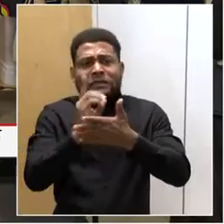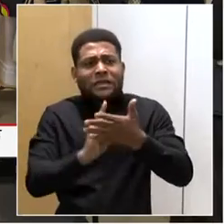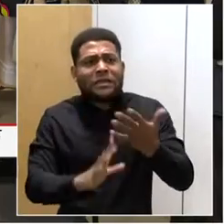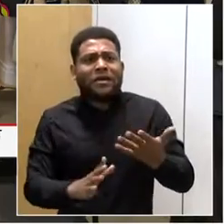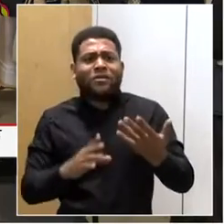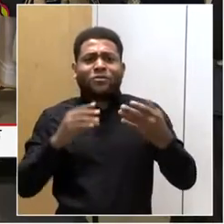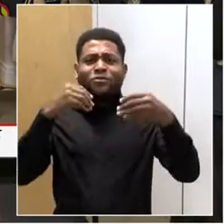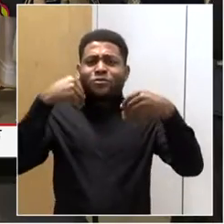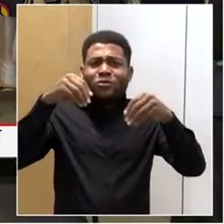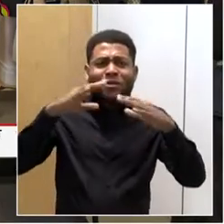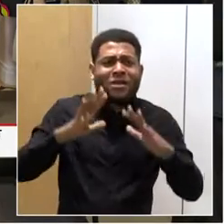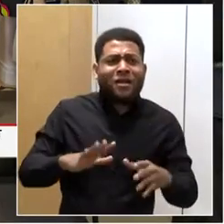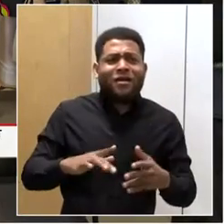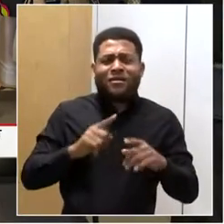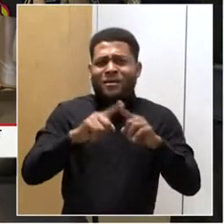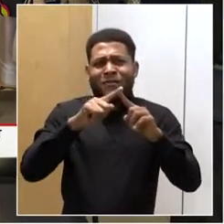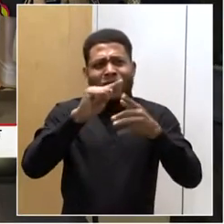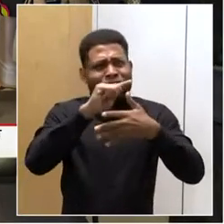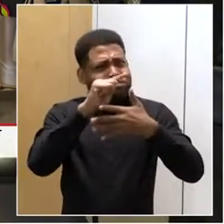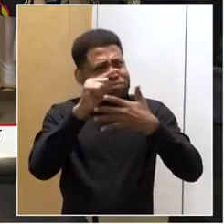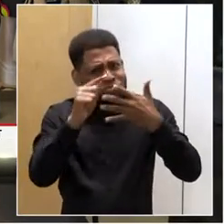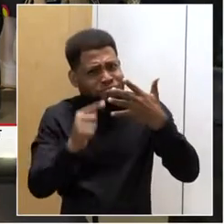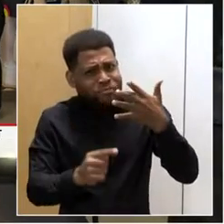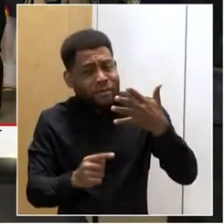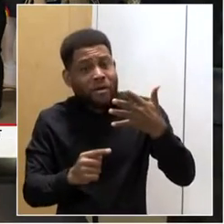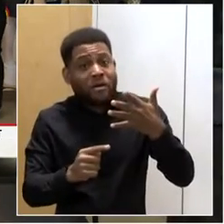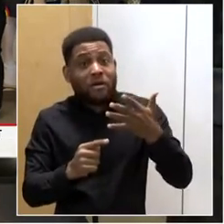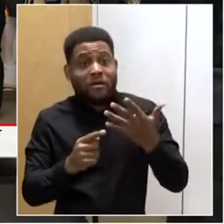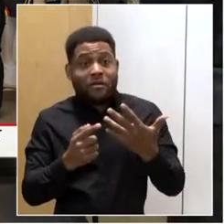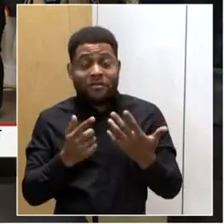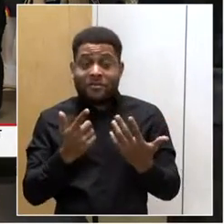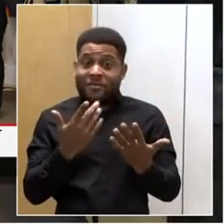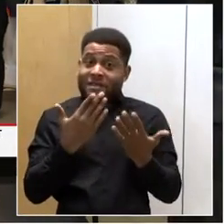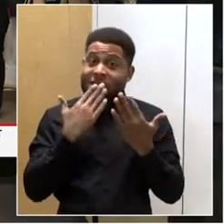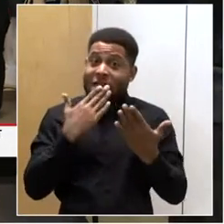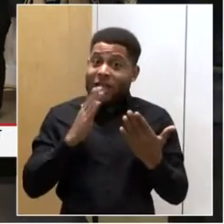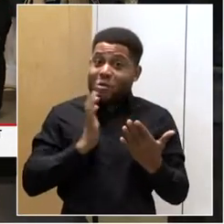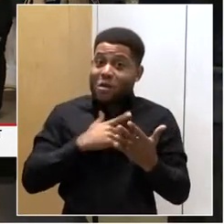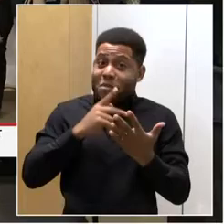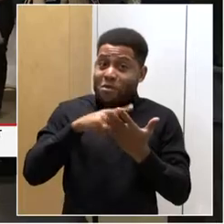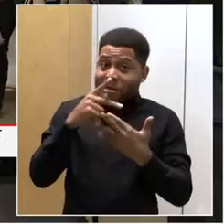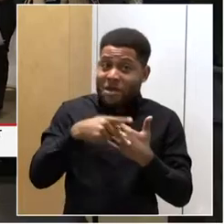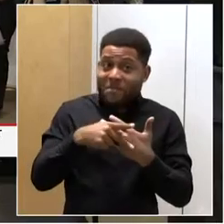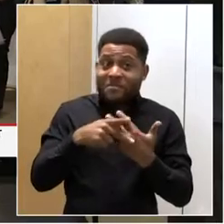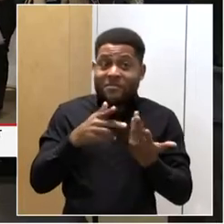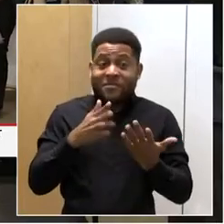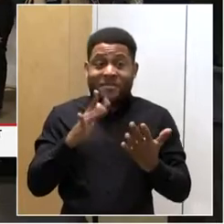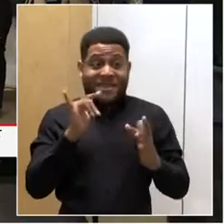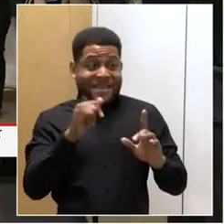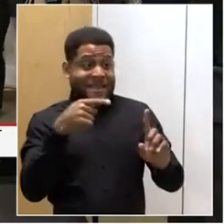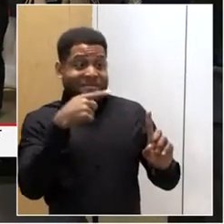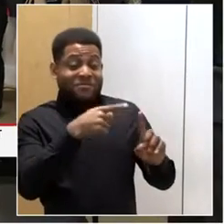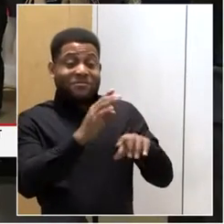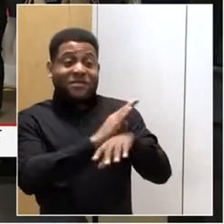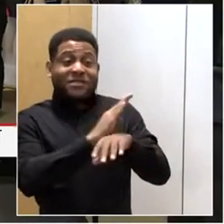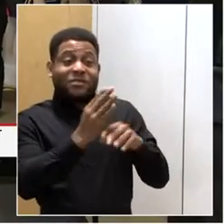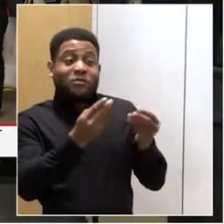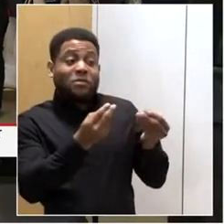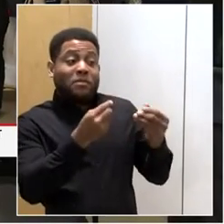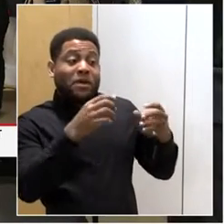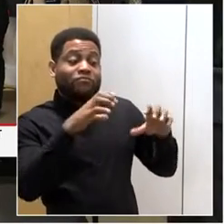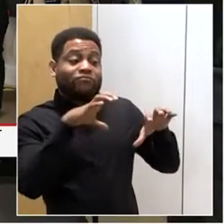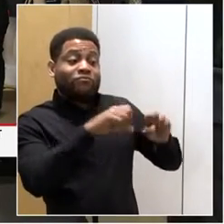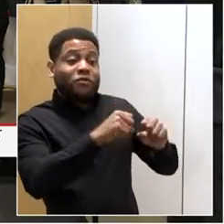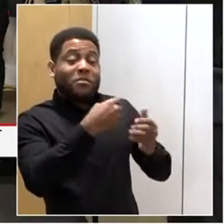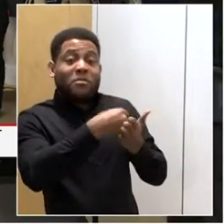Caravana. Thanks to initiatives like the Commercial Property Acquisition Fund, Femme Fatale DC has purchased our retail space, going from a